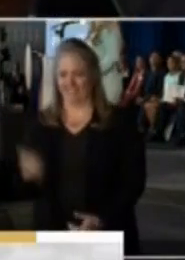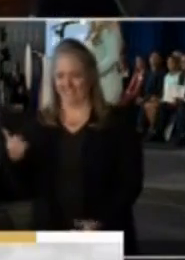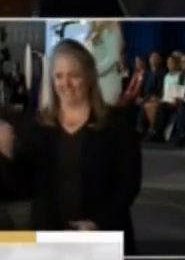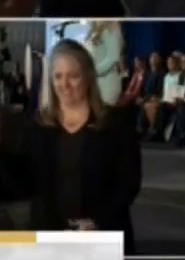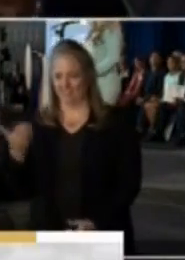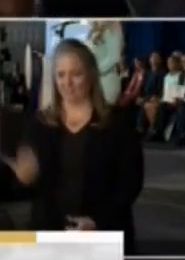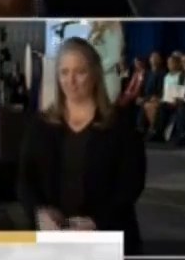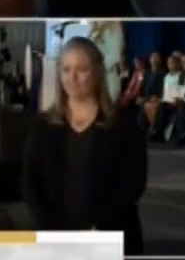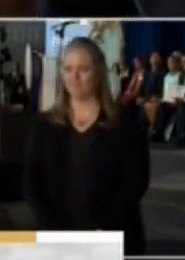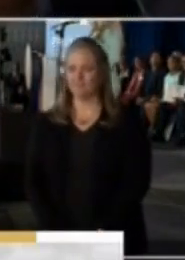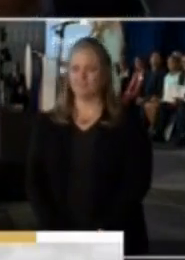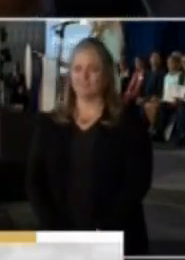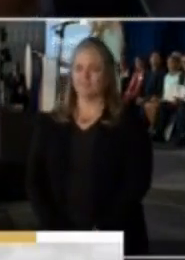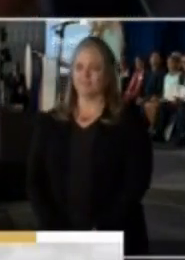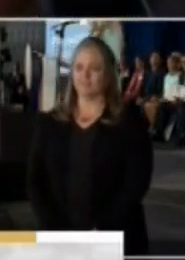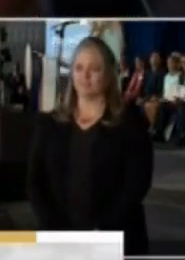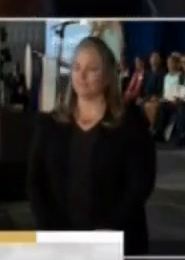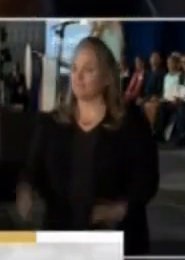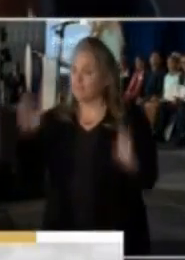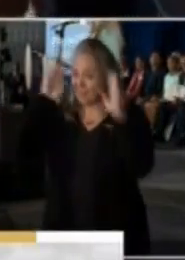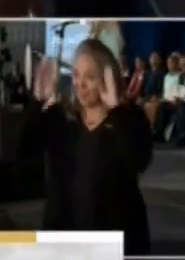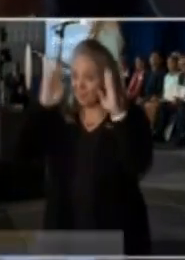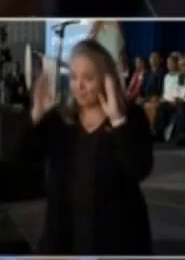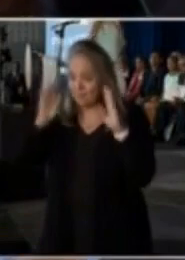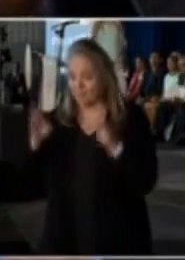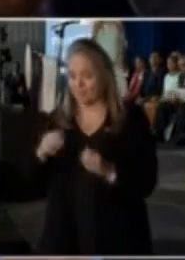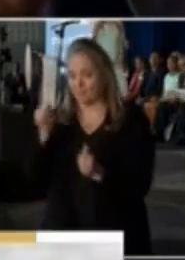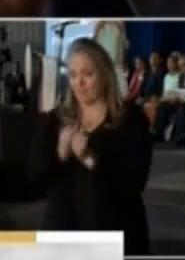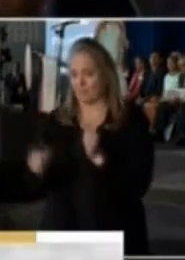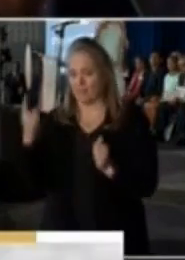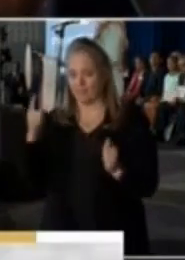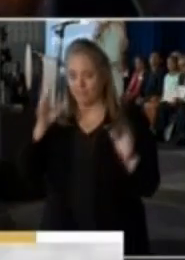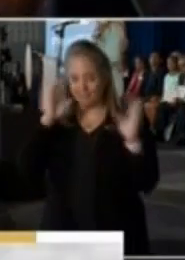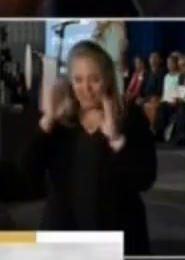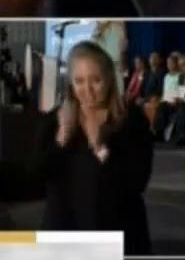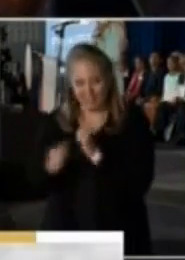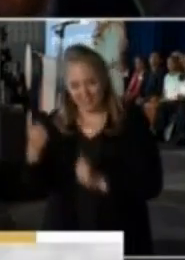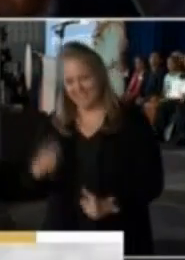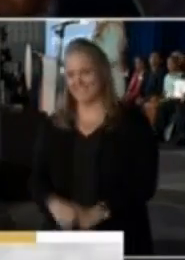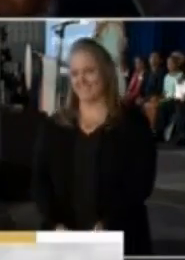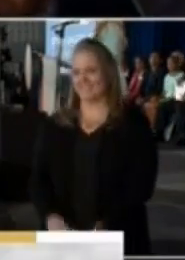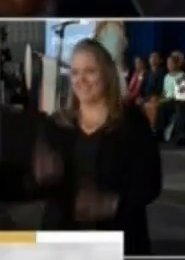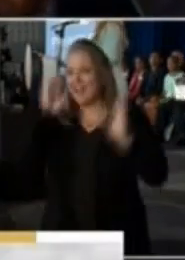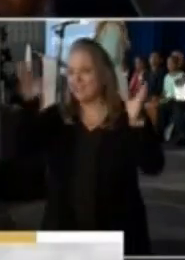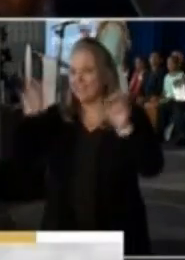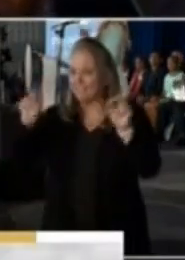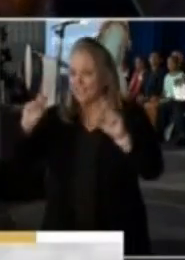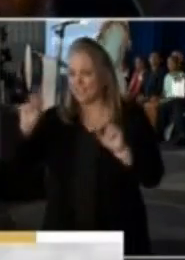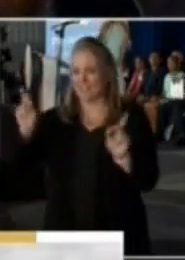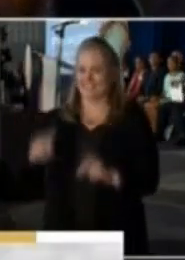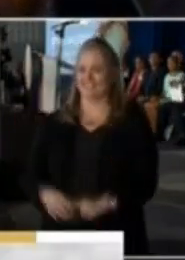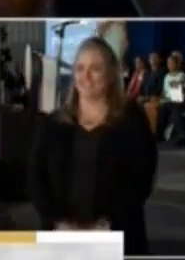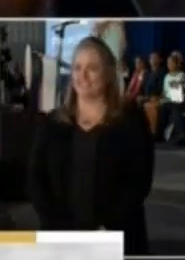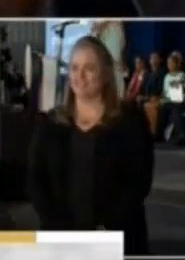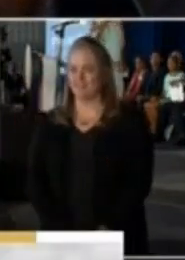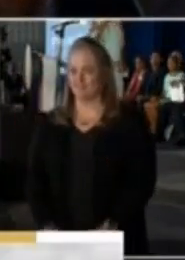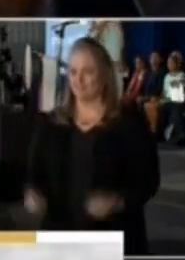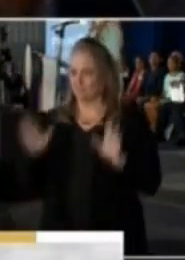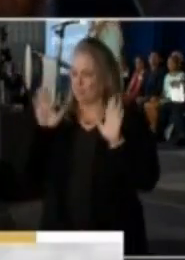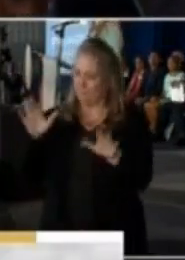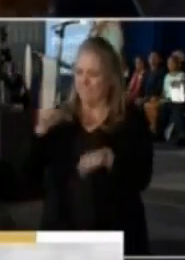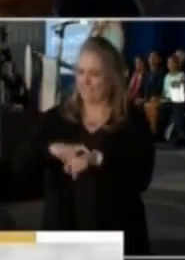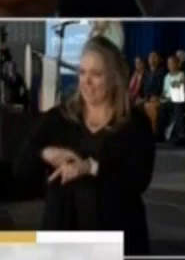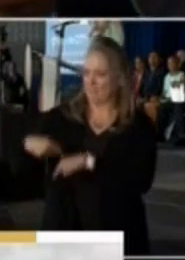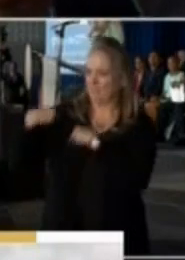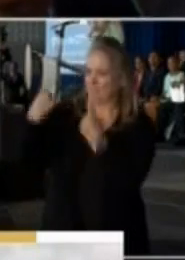Well, good day to everyone. Good day to Denver. And what an amazing time we have shared today. Why don't you join me praying one